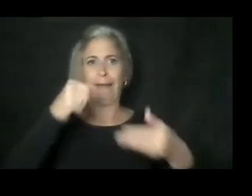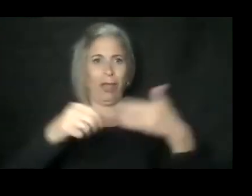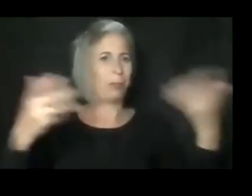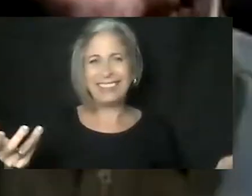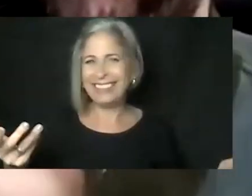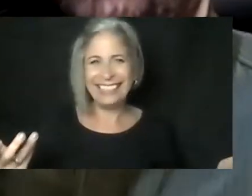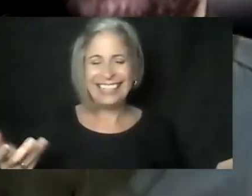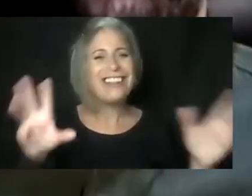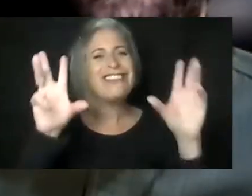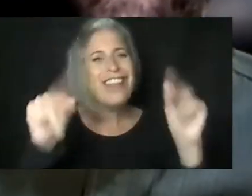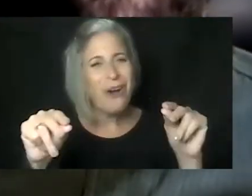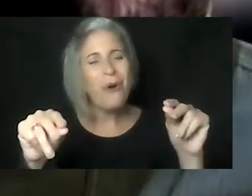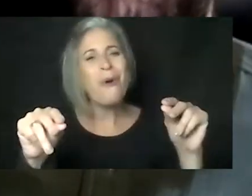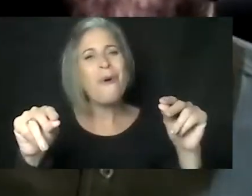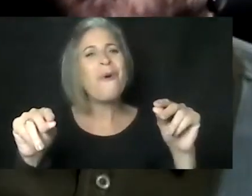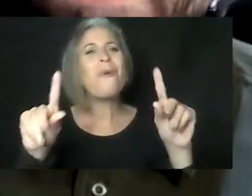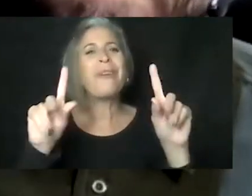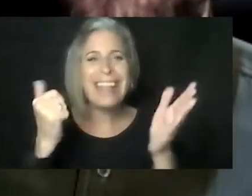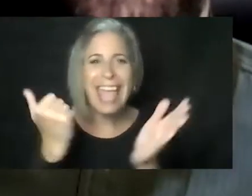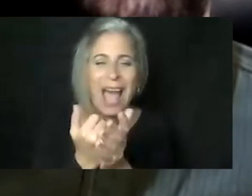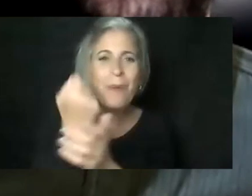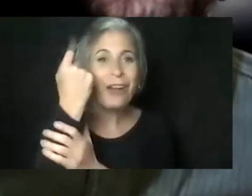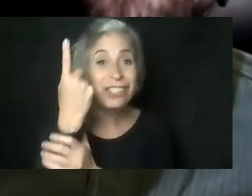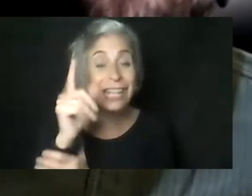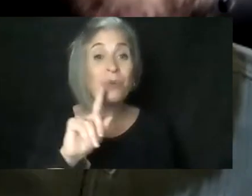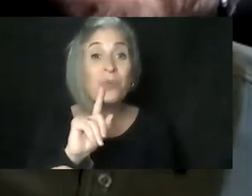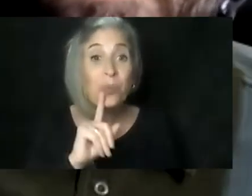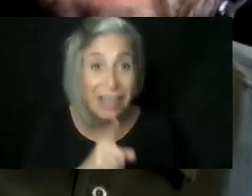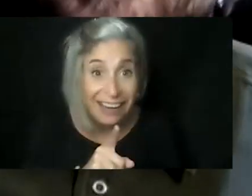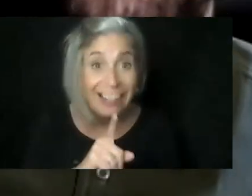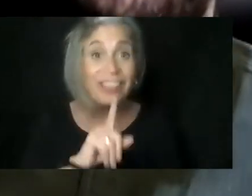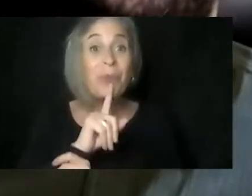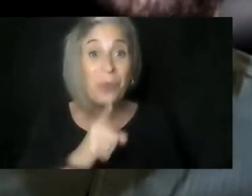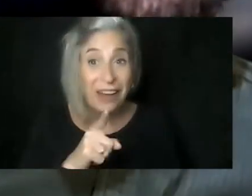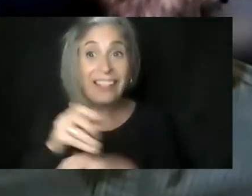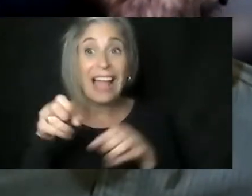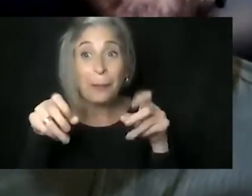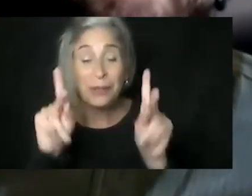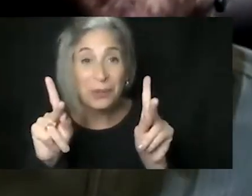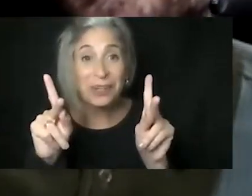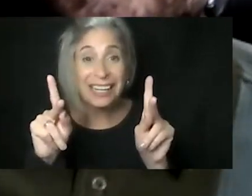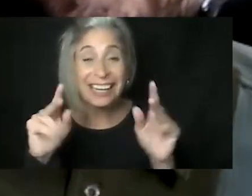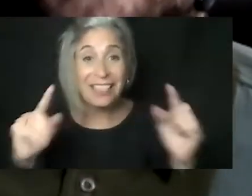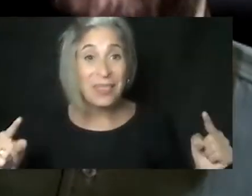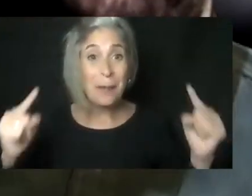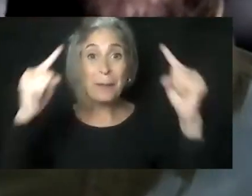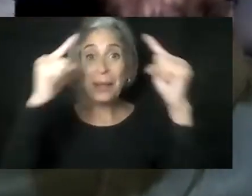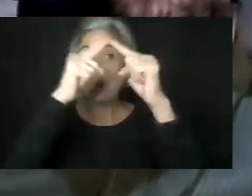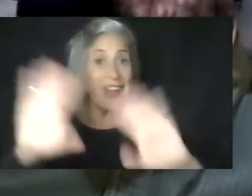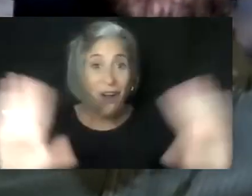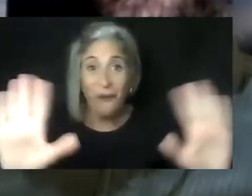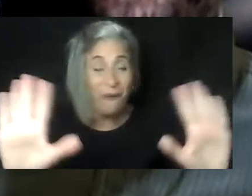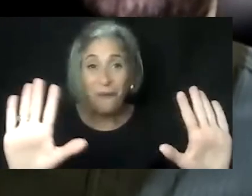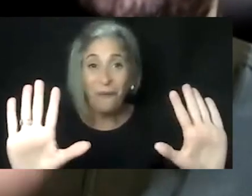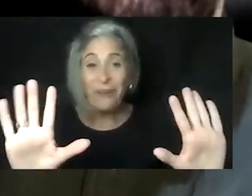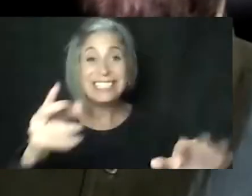through that, and we need to help folks understand that, no, this is a real opportunity. This isn't a pyramid scam. This isn't, stuffing envelopes.